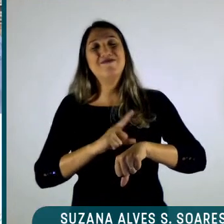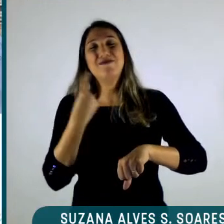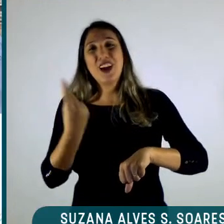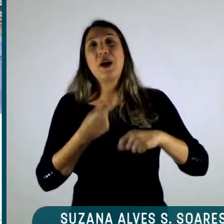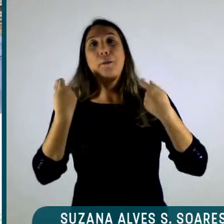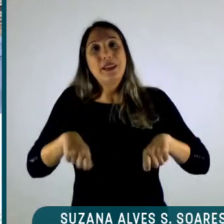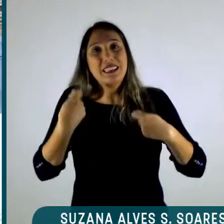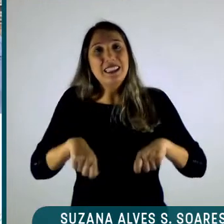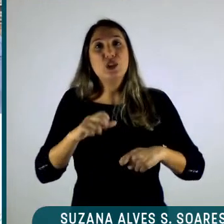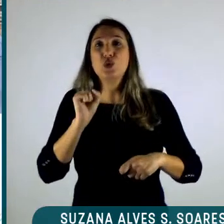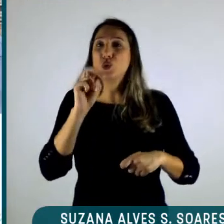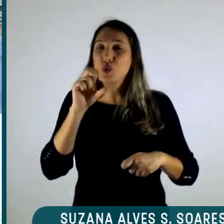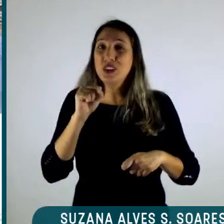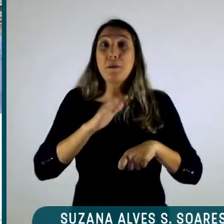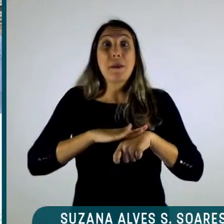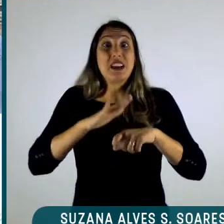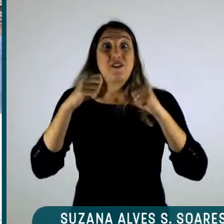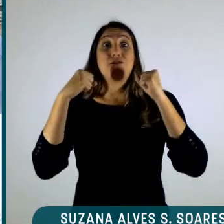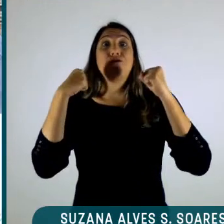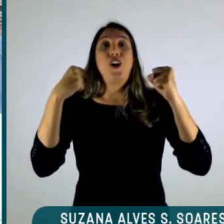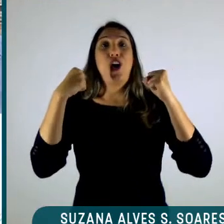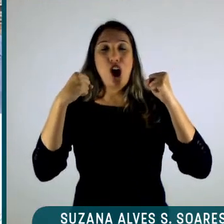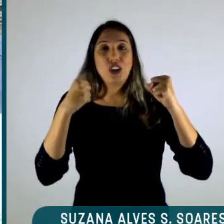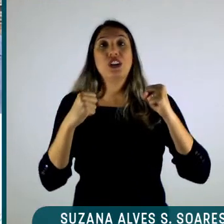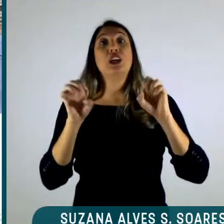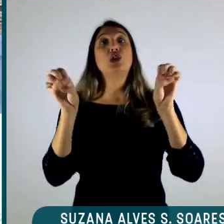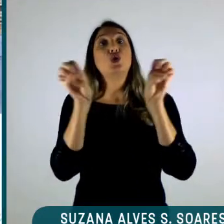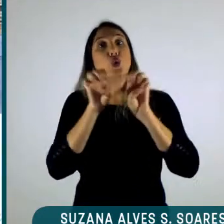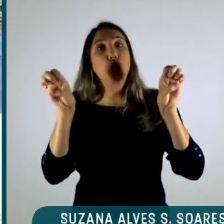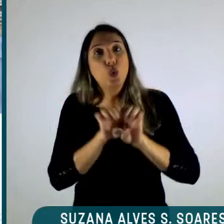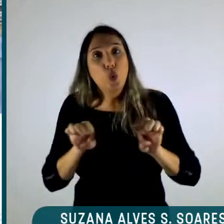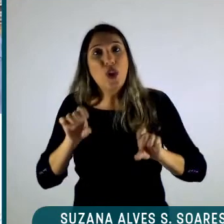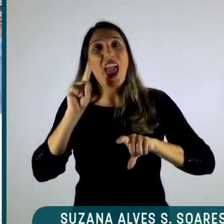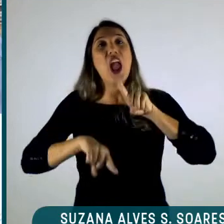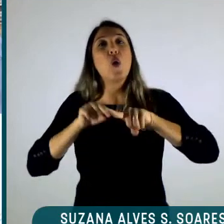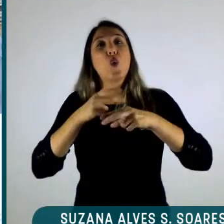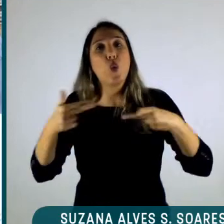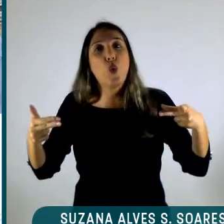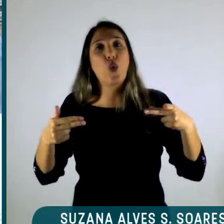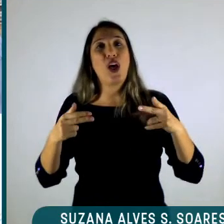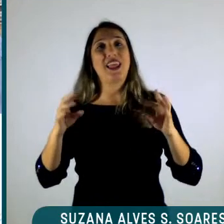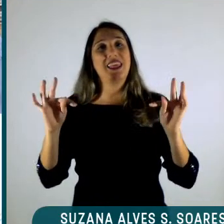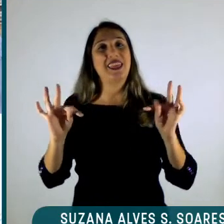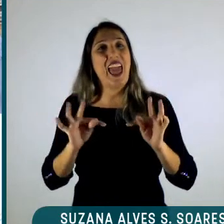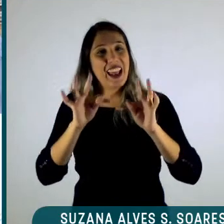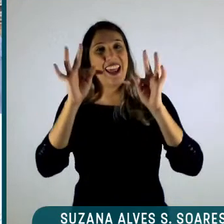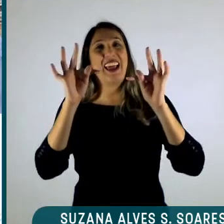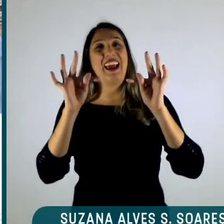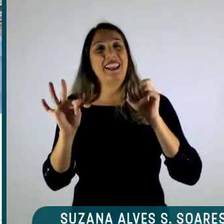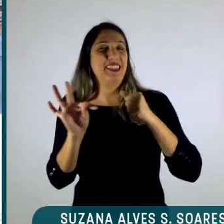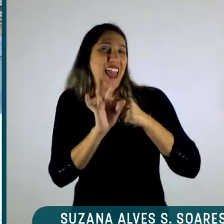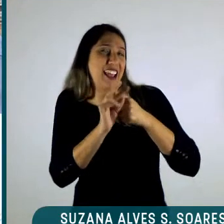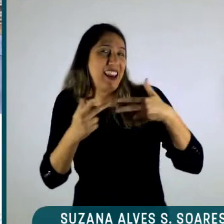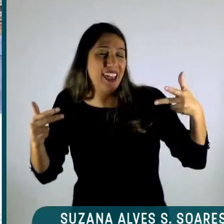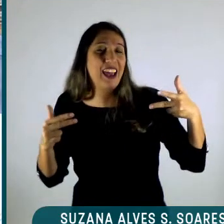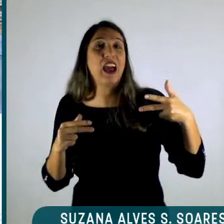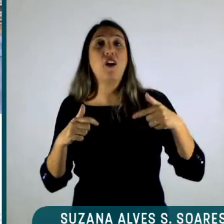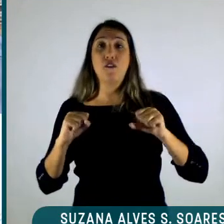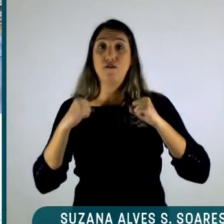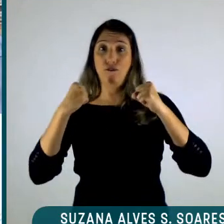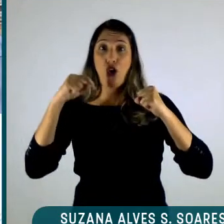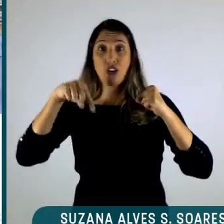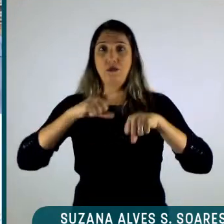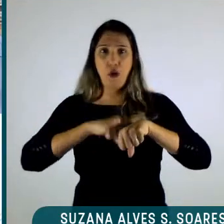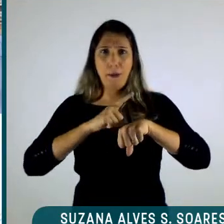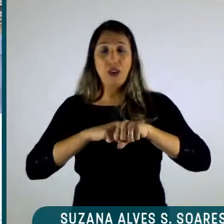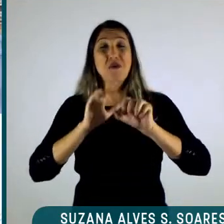recommendations, the guidance they have already tried to provide the SUS also. But it still lacks